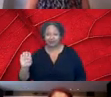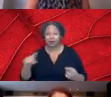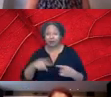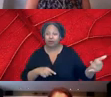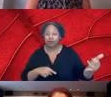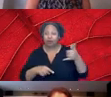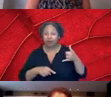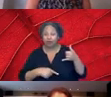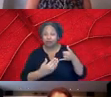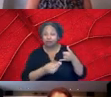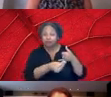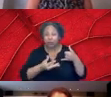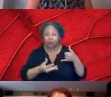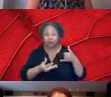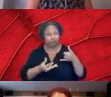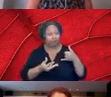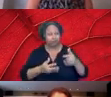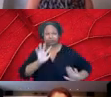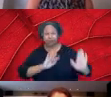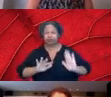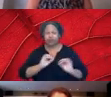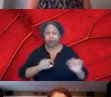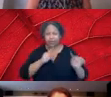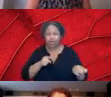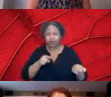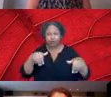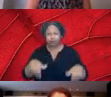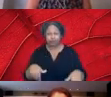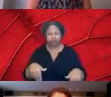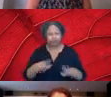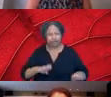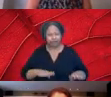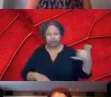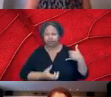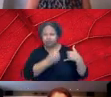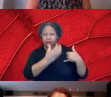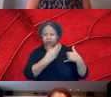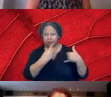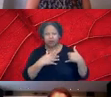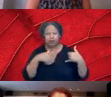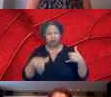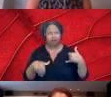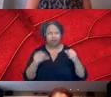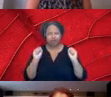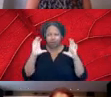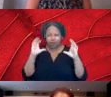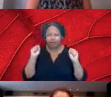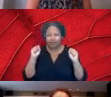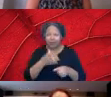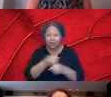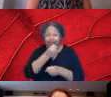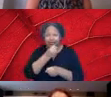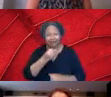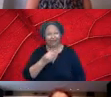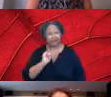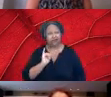call, I didn't even react. I was actually silent because it was a shock.